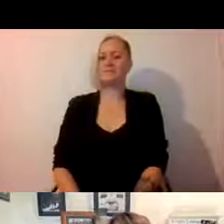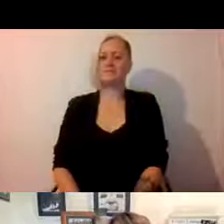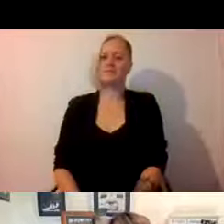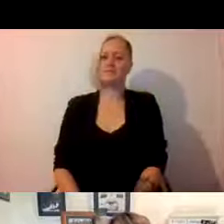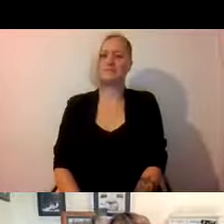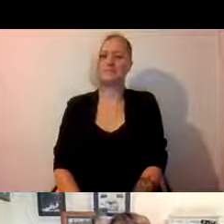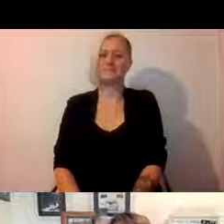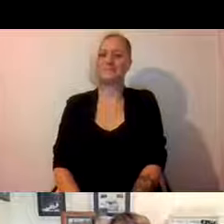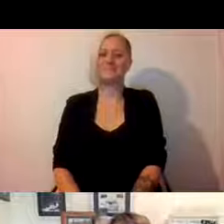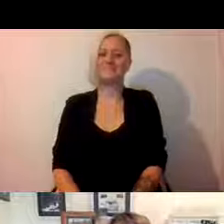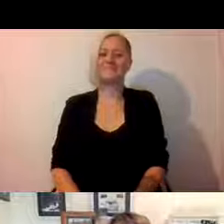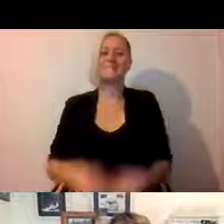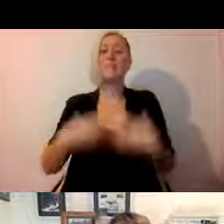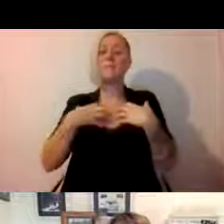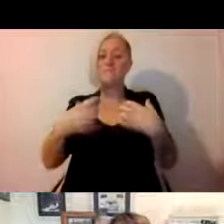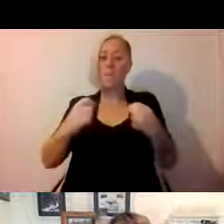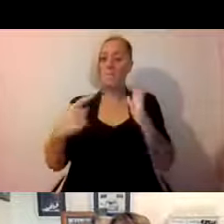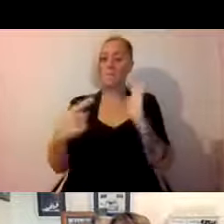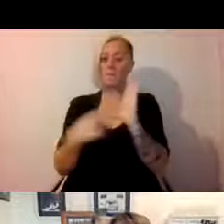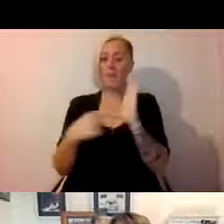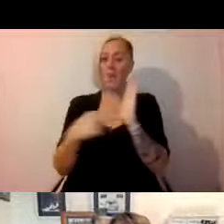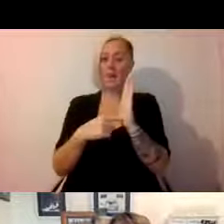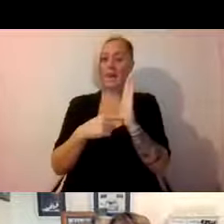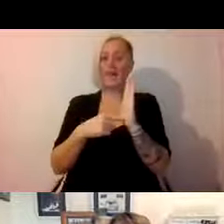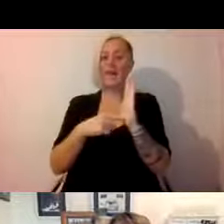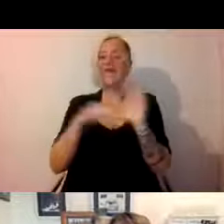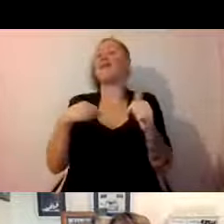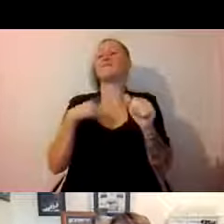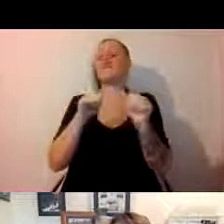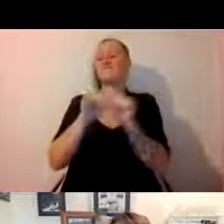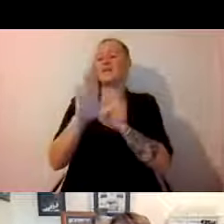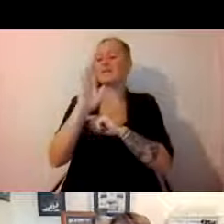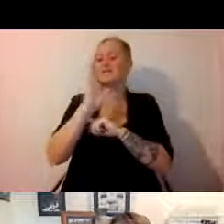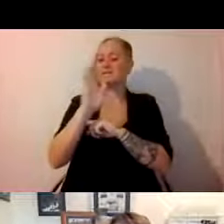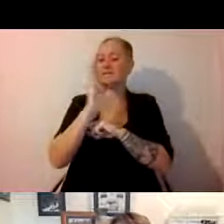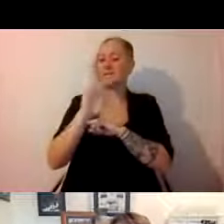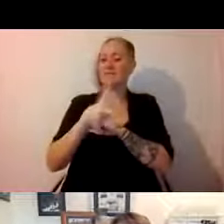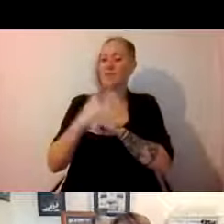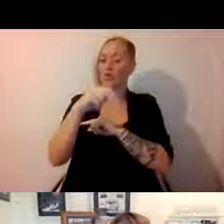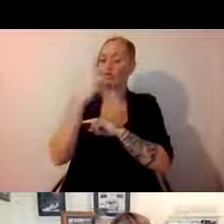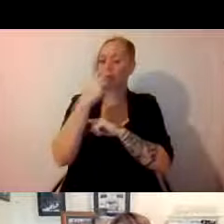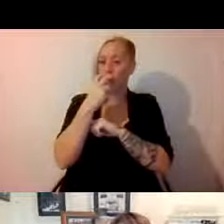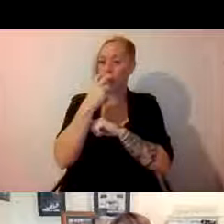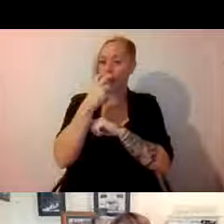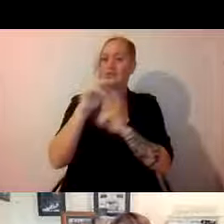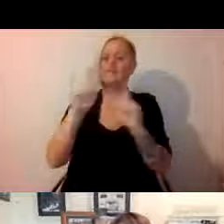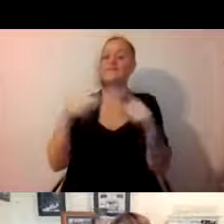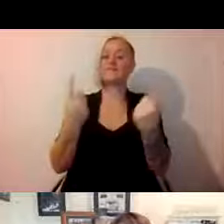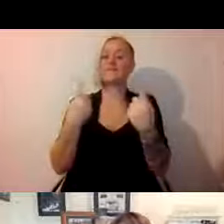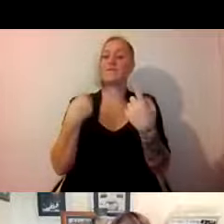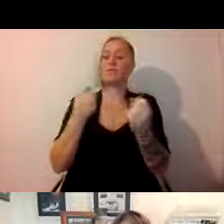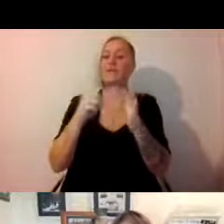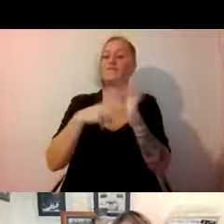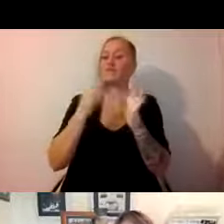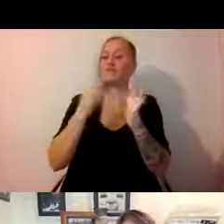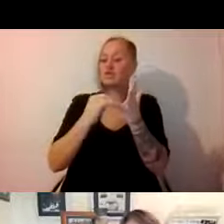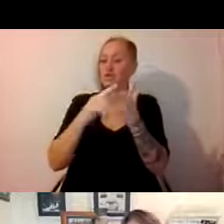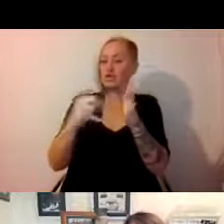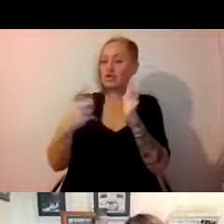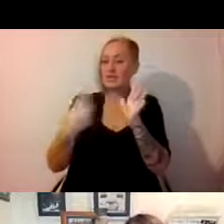But more importantly, here are our fantastic speakers for tonight. So first of all, we have Jessica, who's